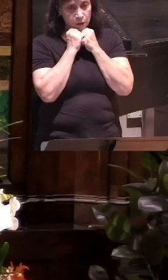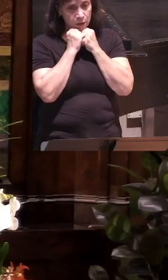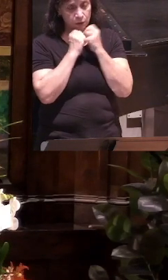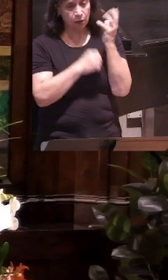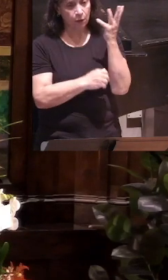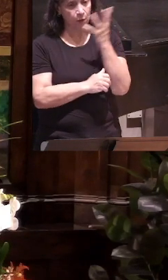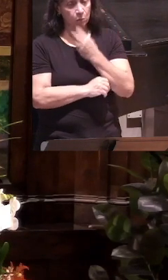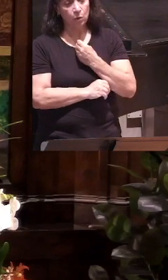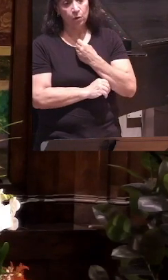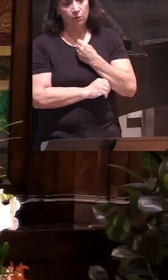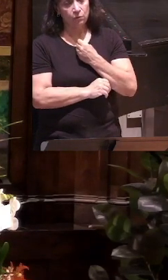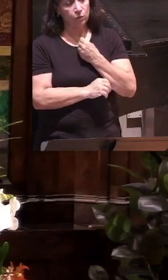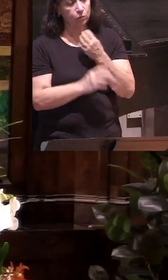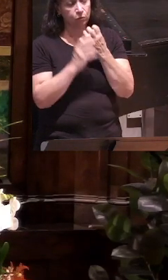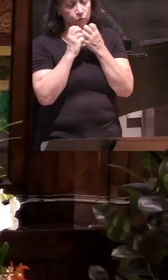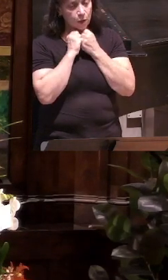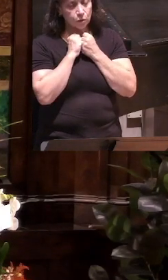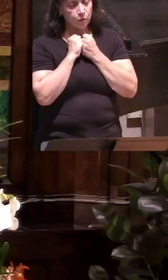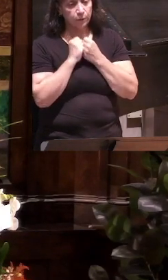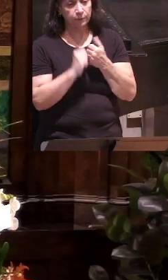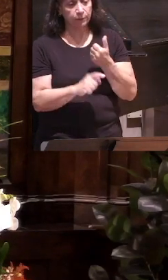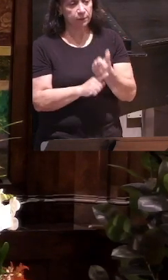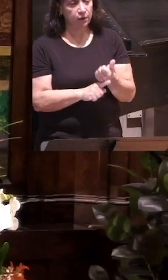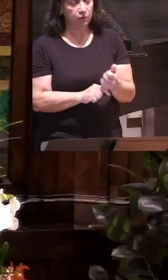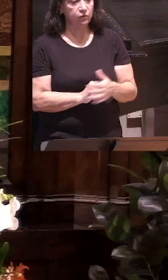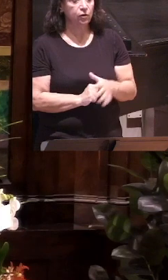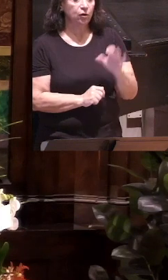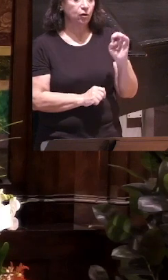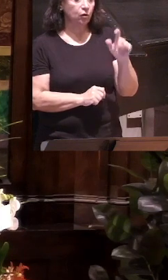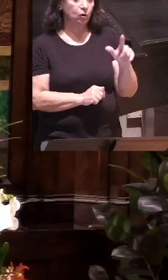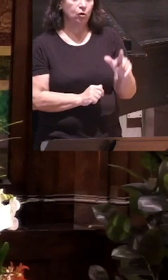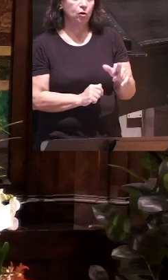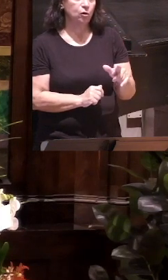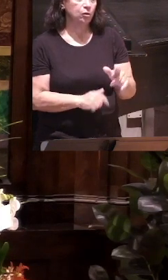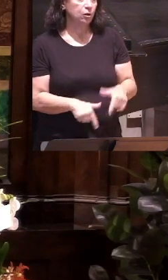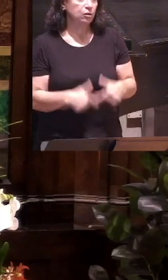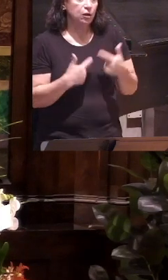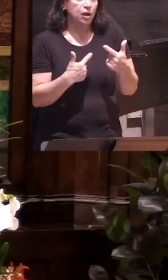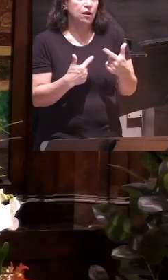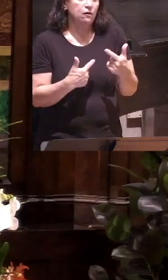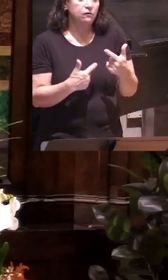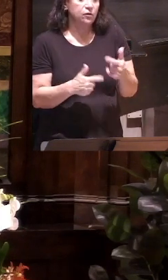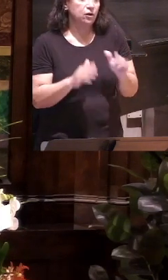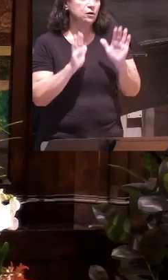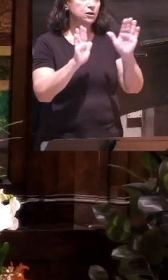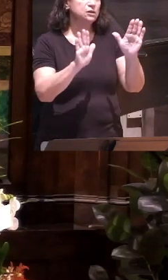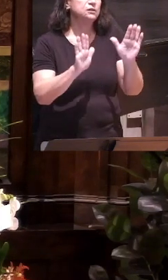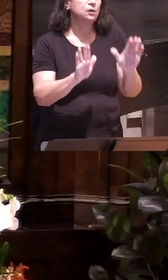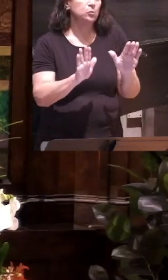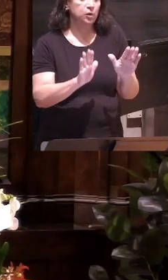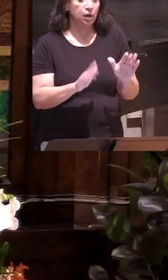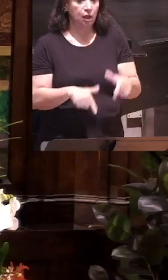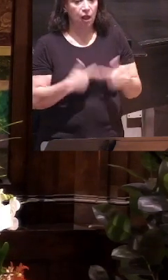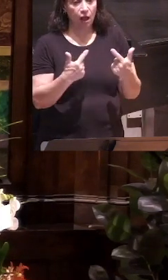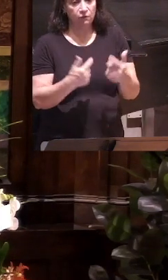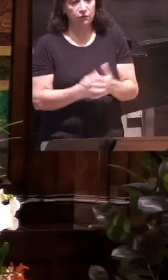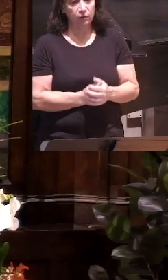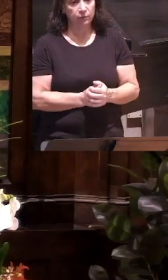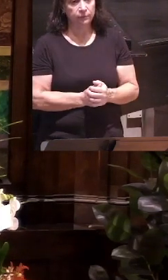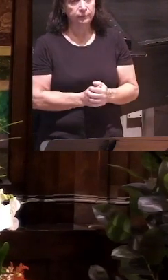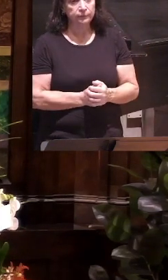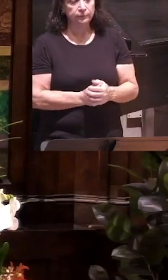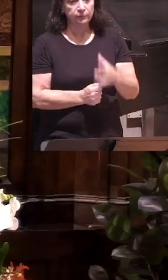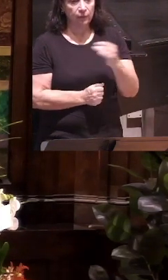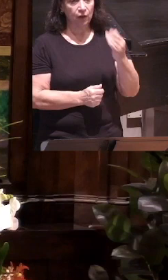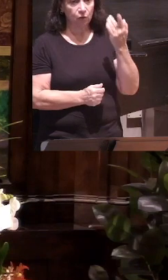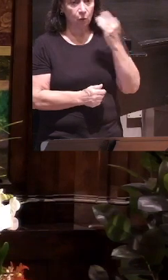and beautiful treasure. Earl lived an exemplary life,